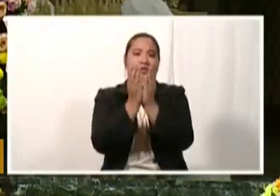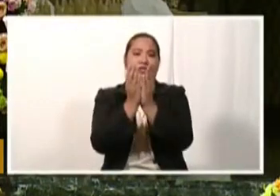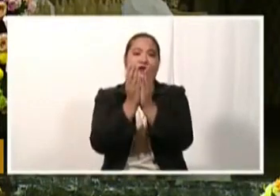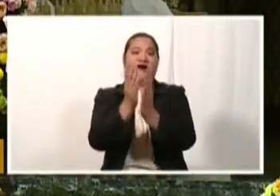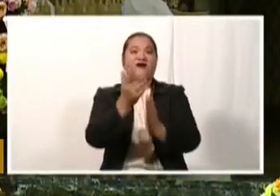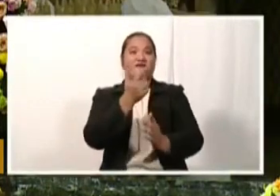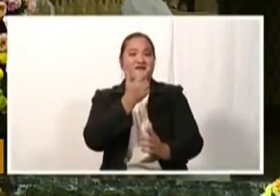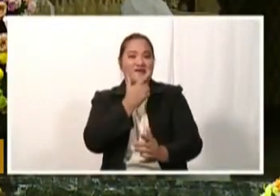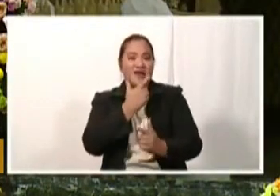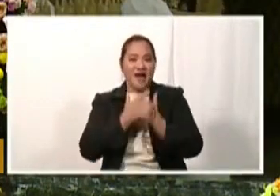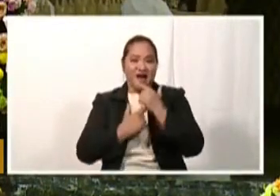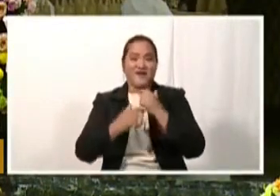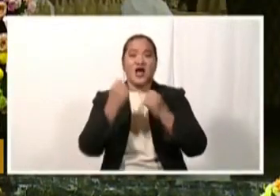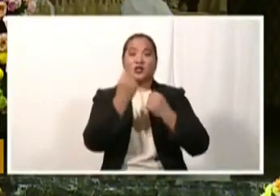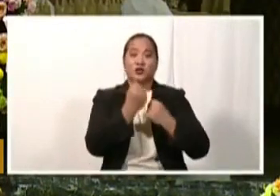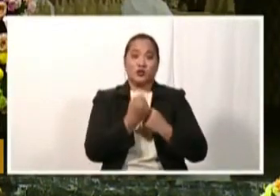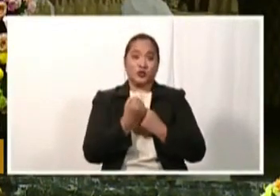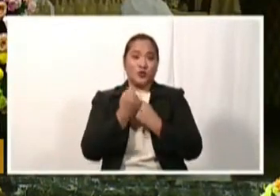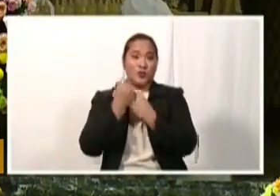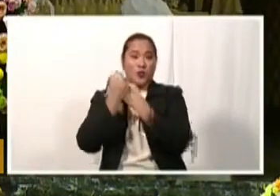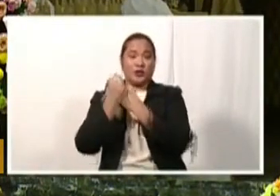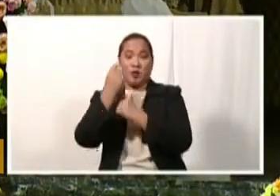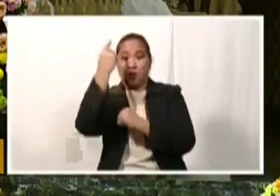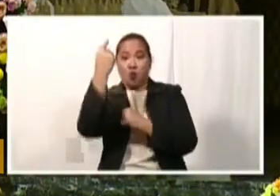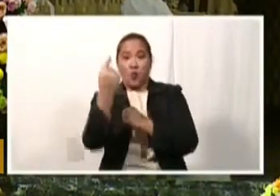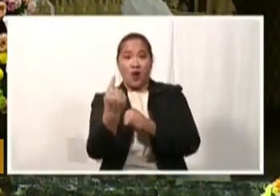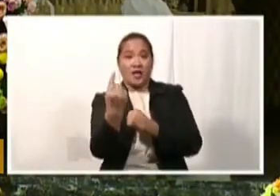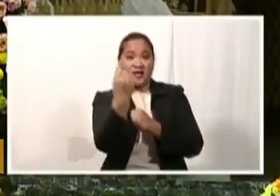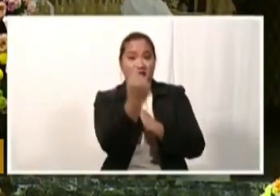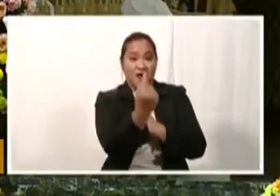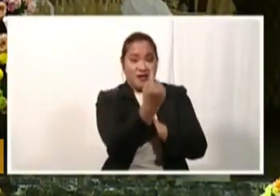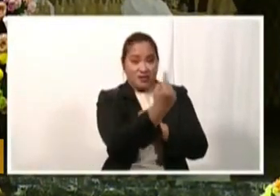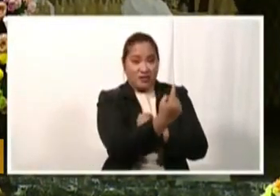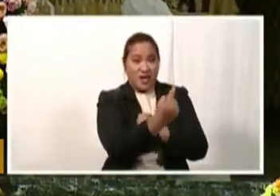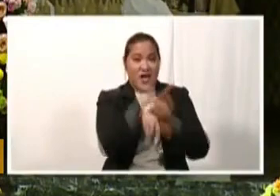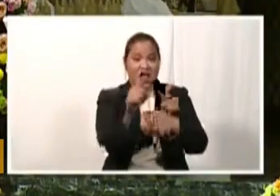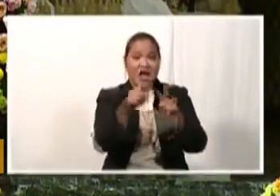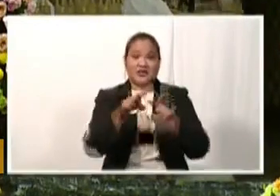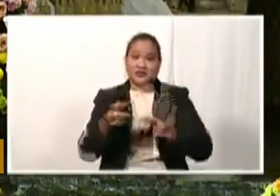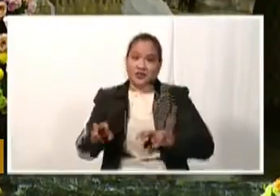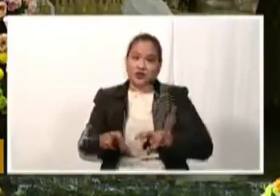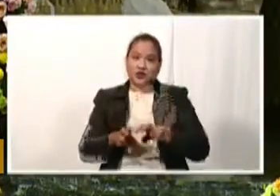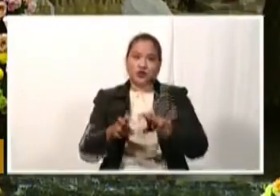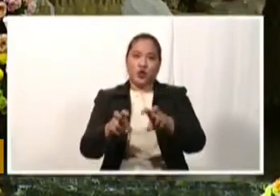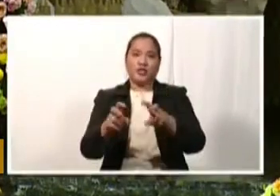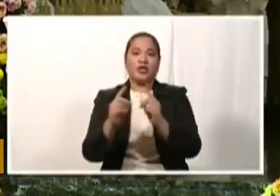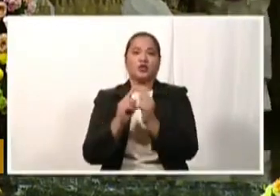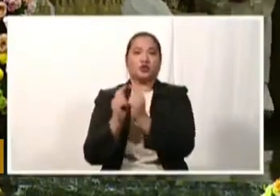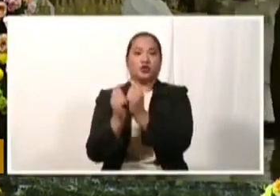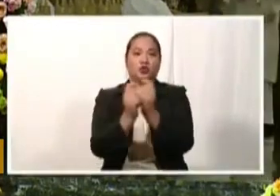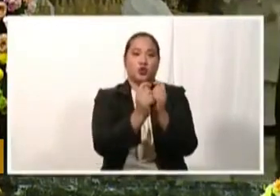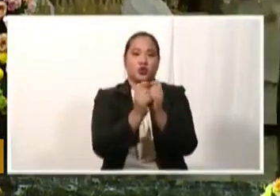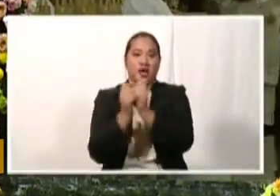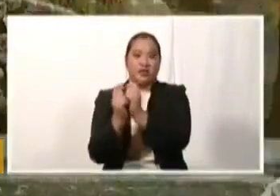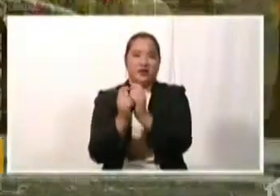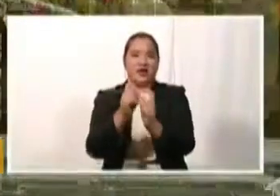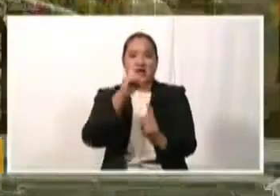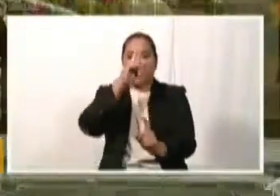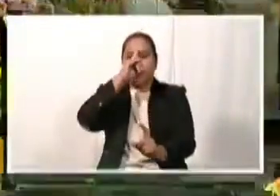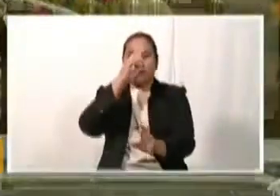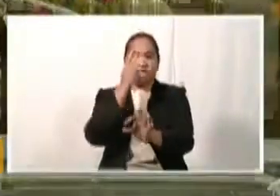love, supporting one another as we journey together in